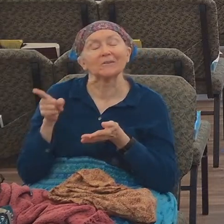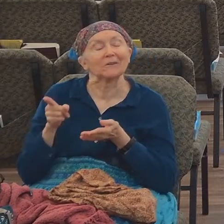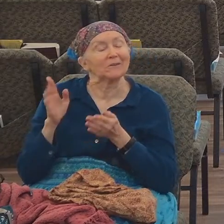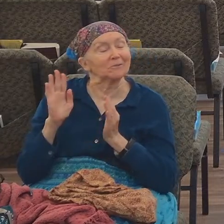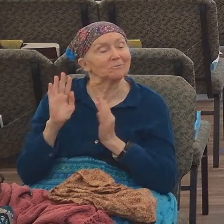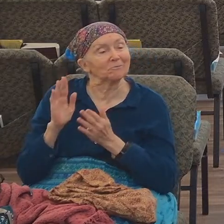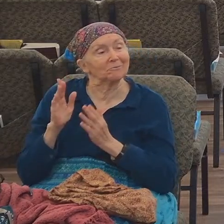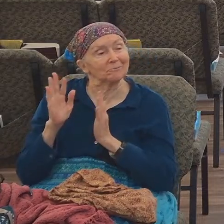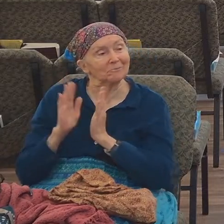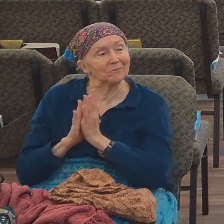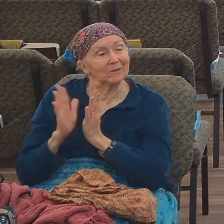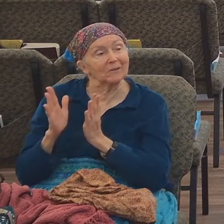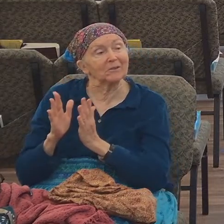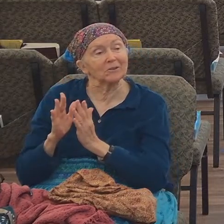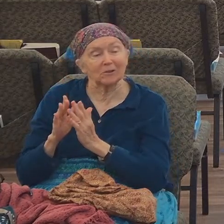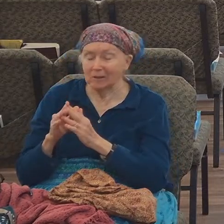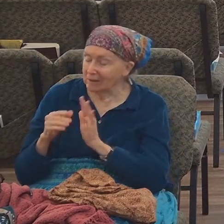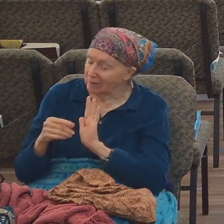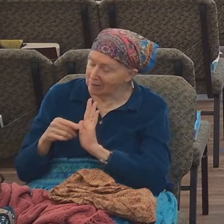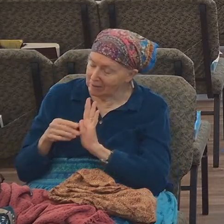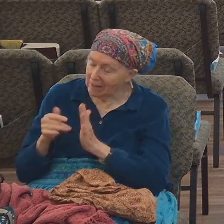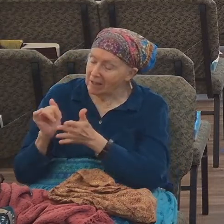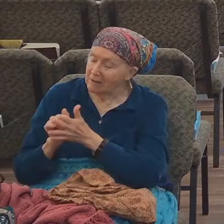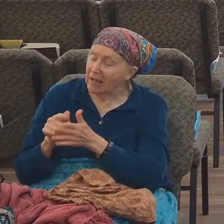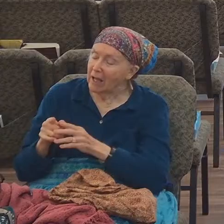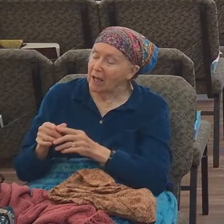defined a person's worth.